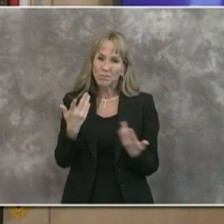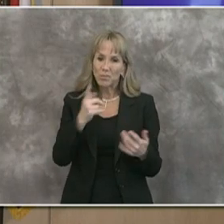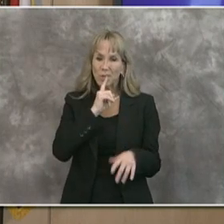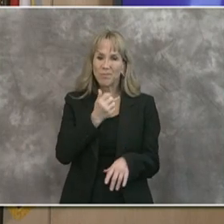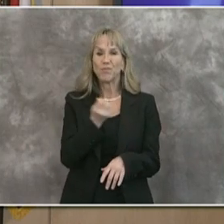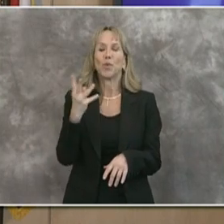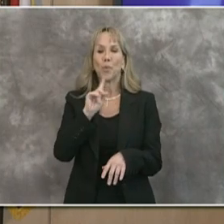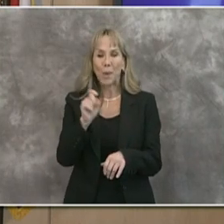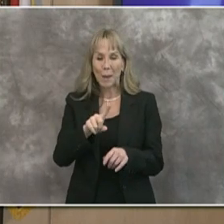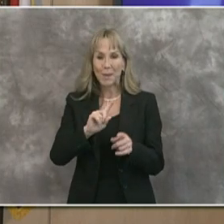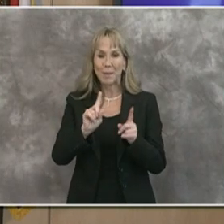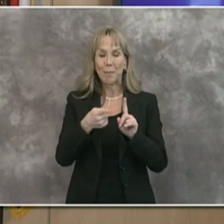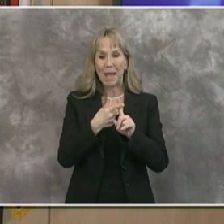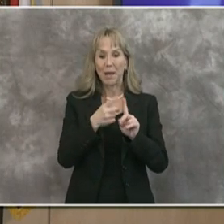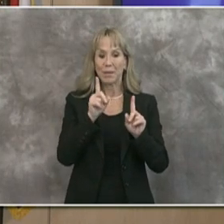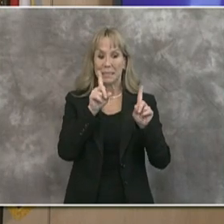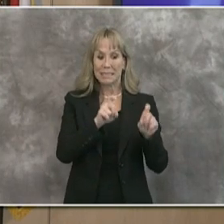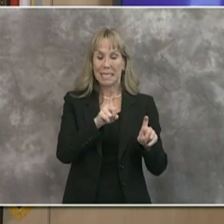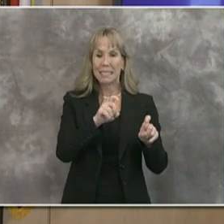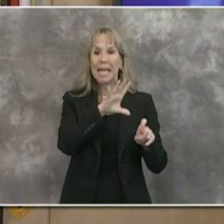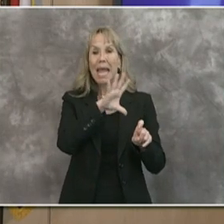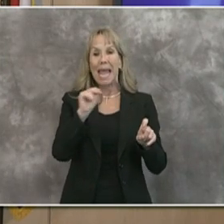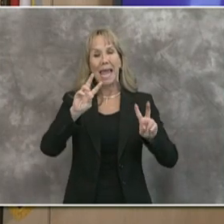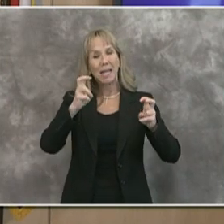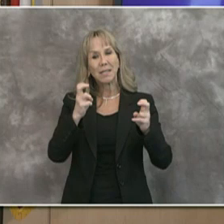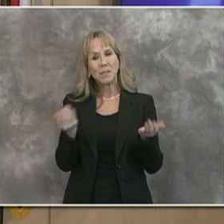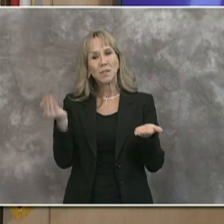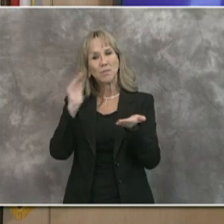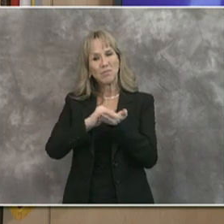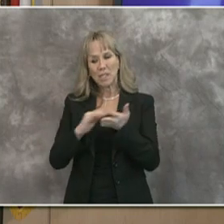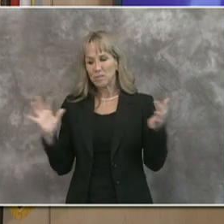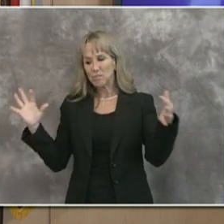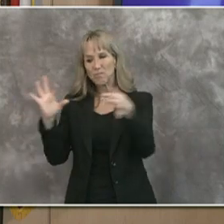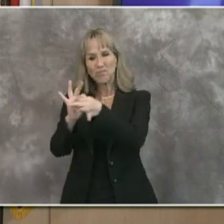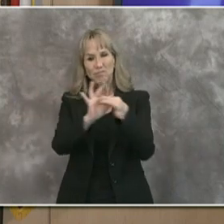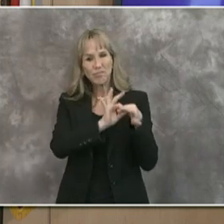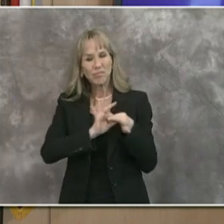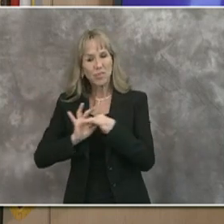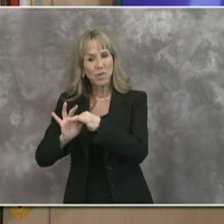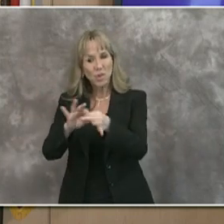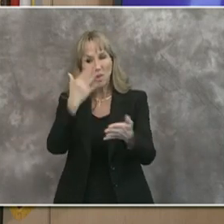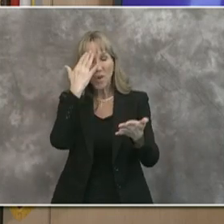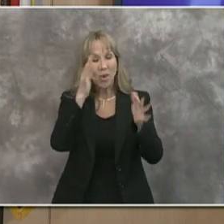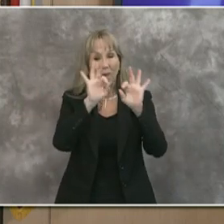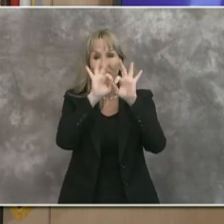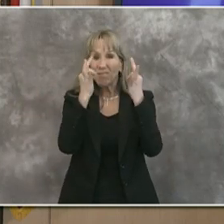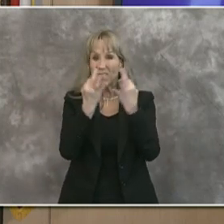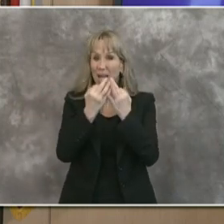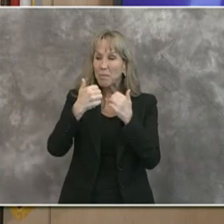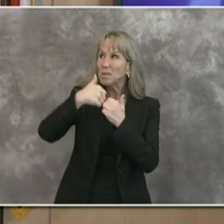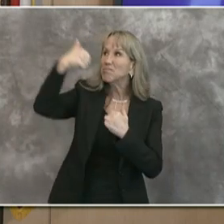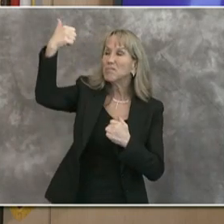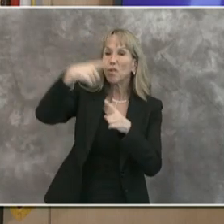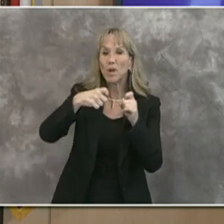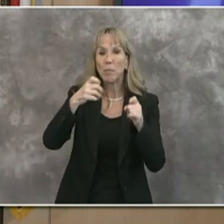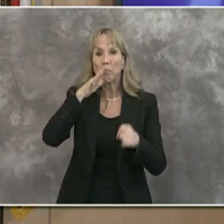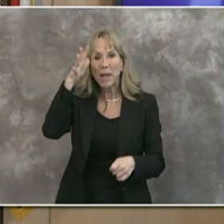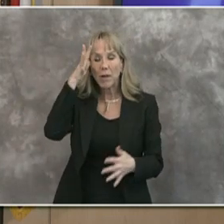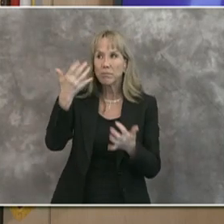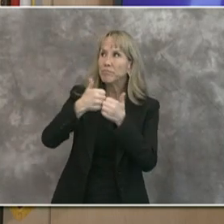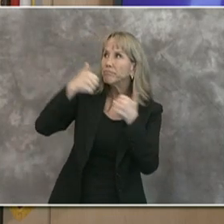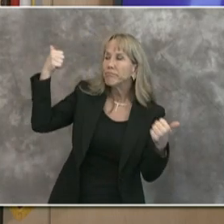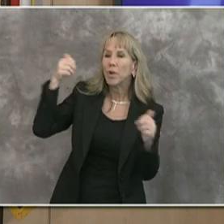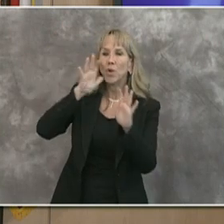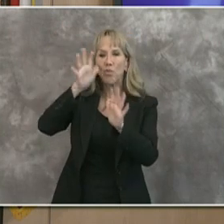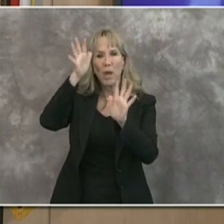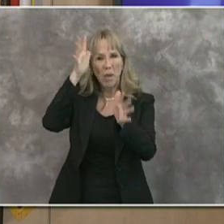it's also about reunification. Families have been separated from their parents and grandparents now for a couple of months,